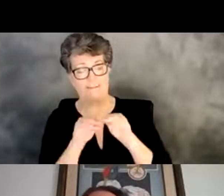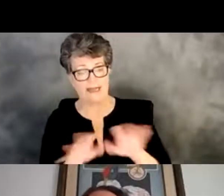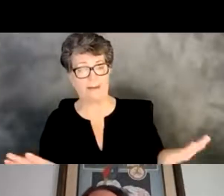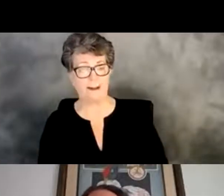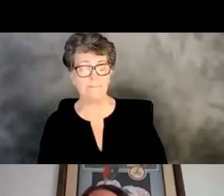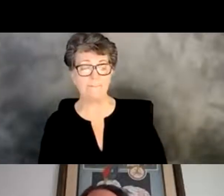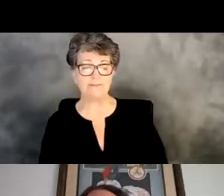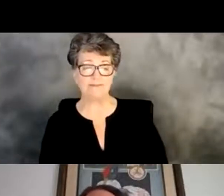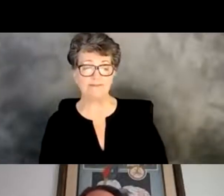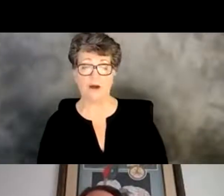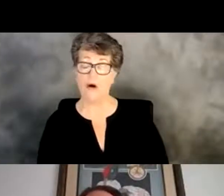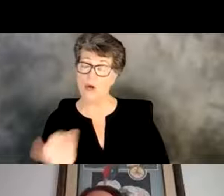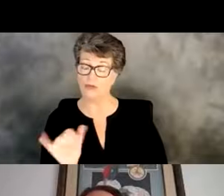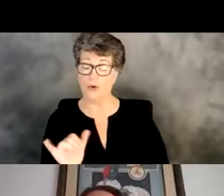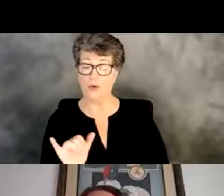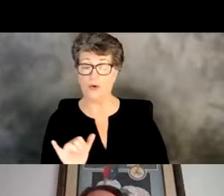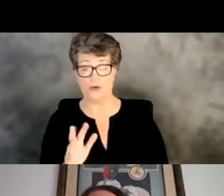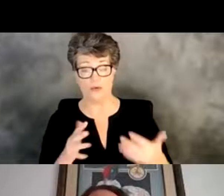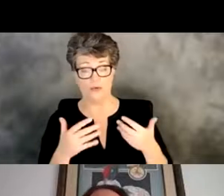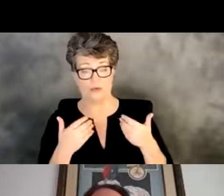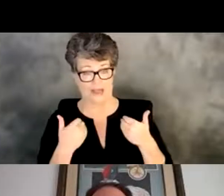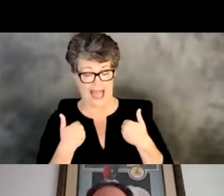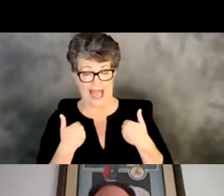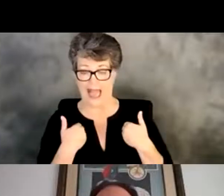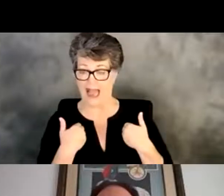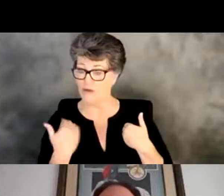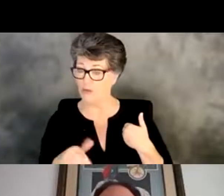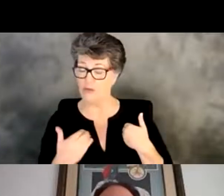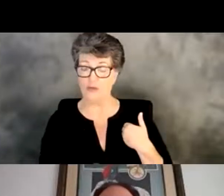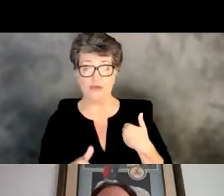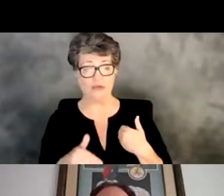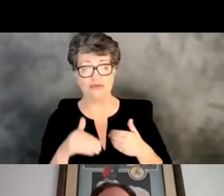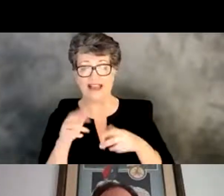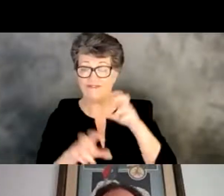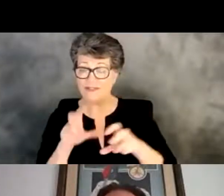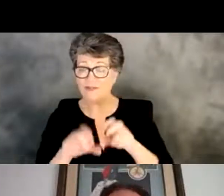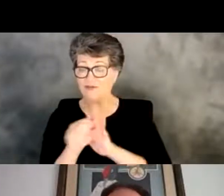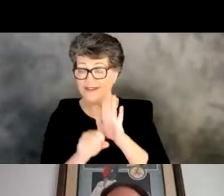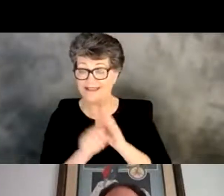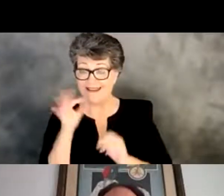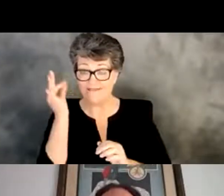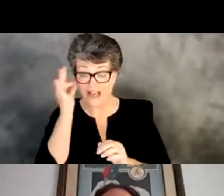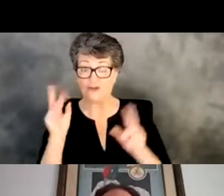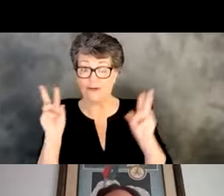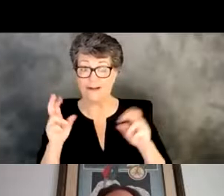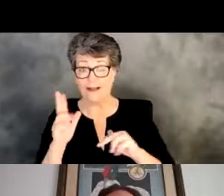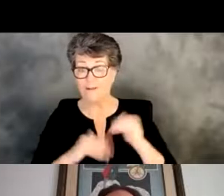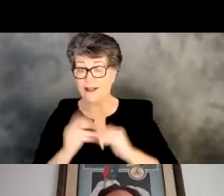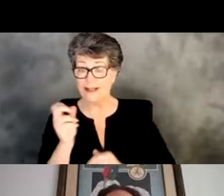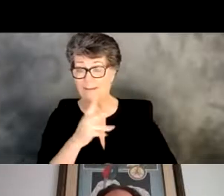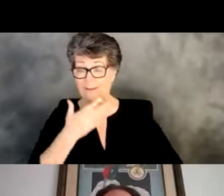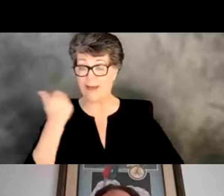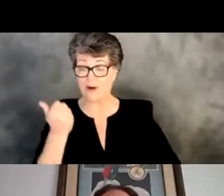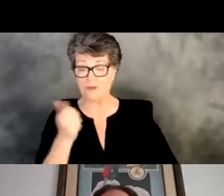virus. We also have seen unprecedented federal and state investments, building back better, to be a true